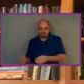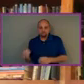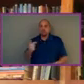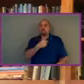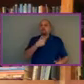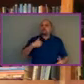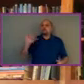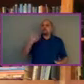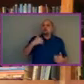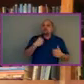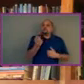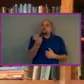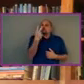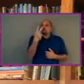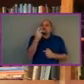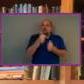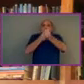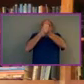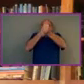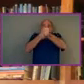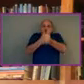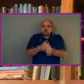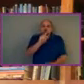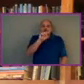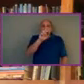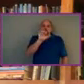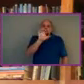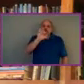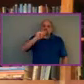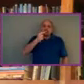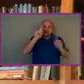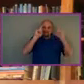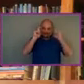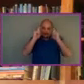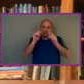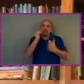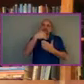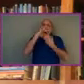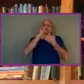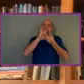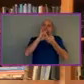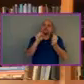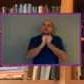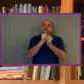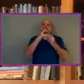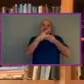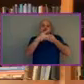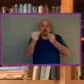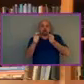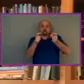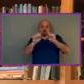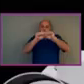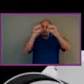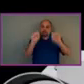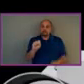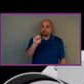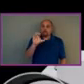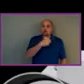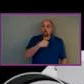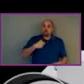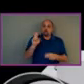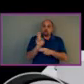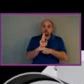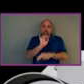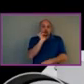on board. These are part of the guidance and control system of the spacecraft, but we'll be able to use these cameras to collect wide